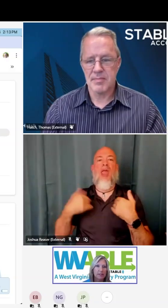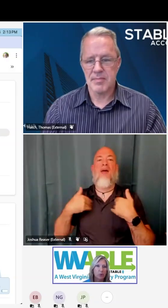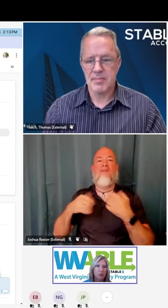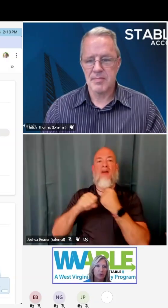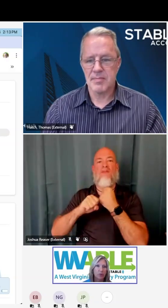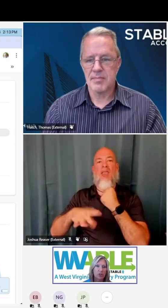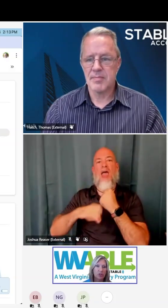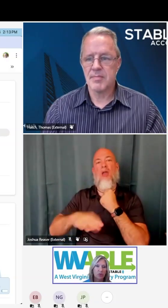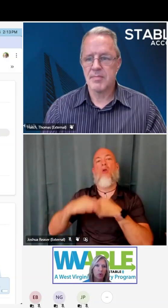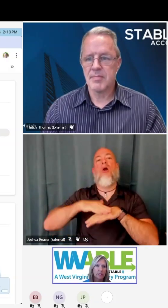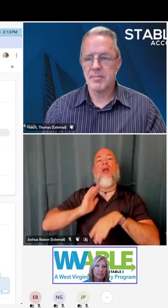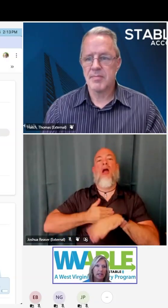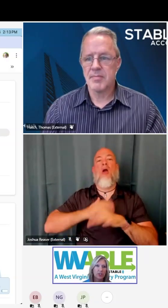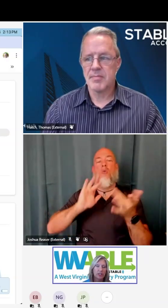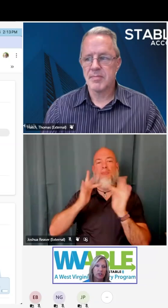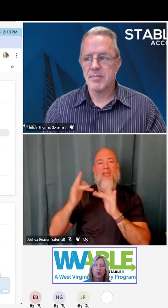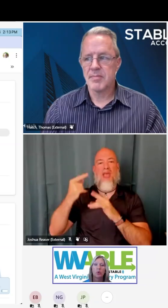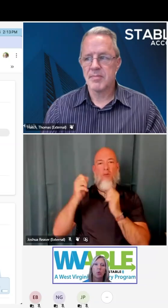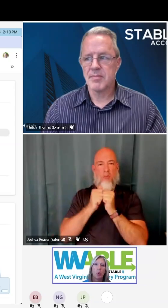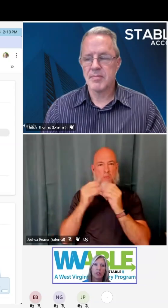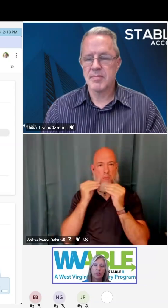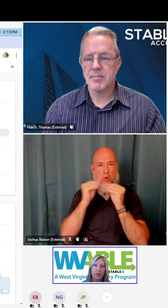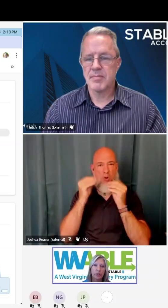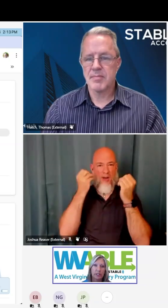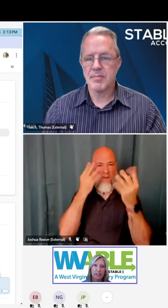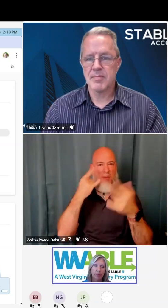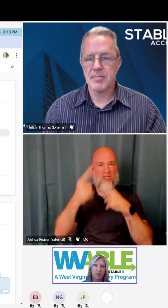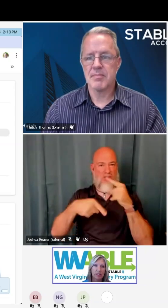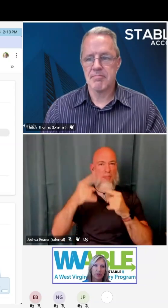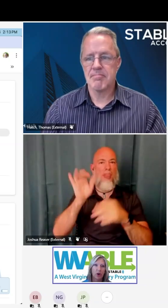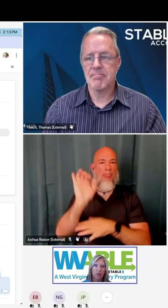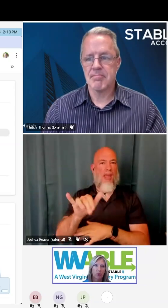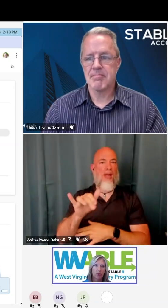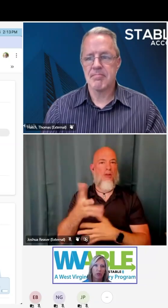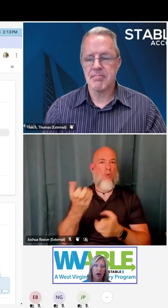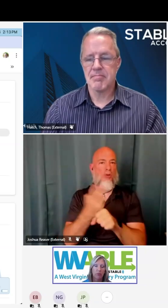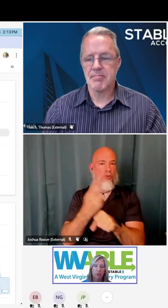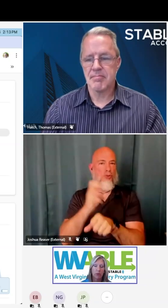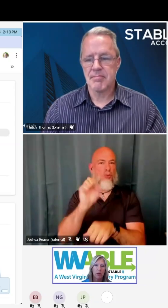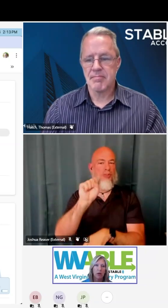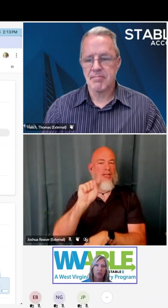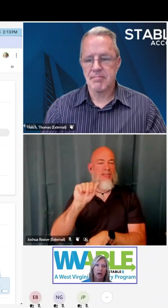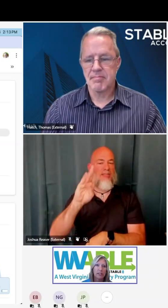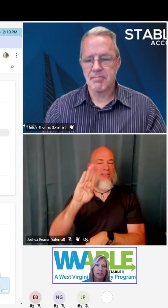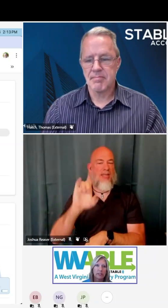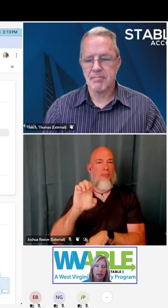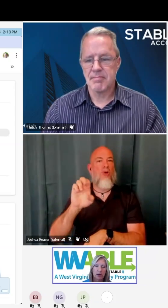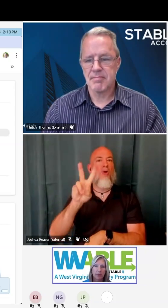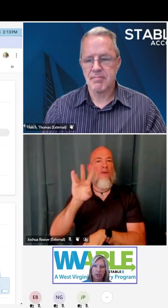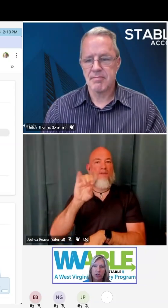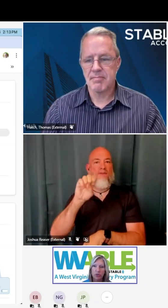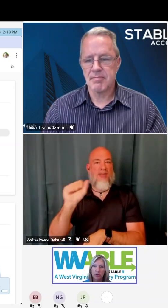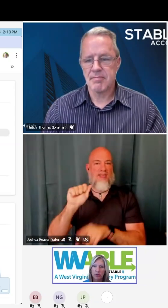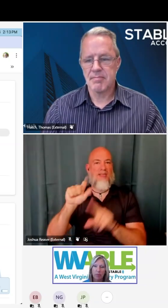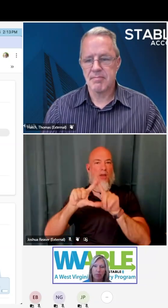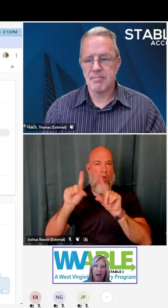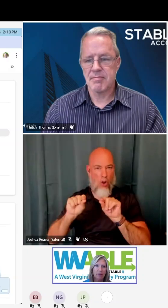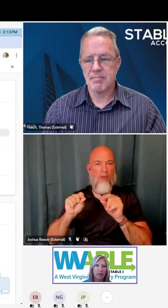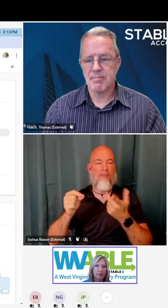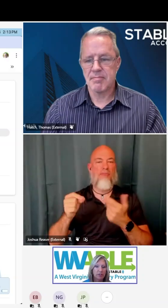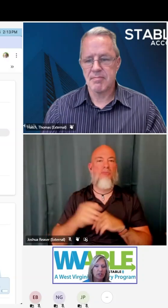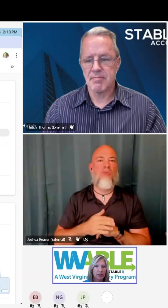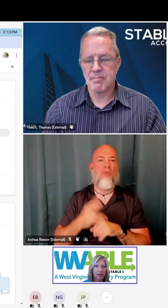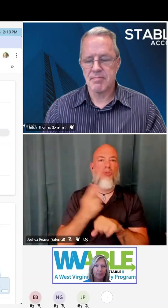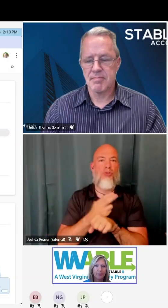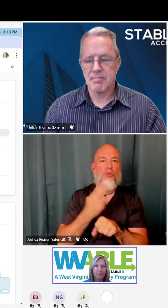that provides more information for organizations who want to use the Stable Visa card for funds to use on behalf